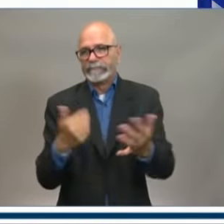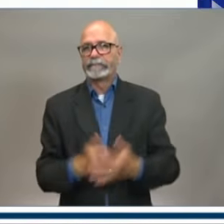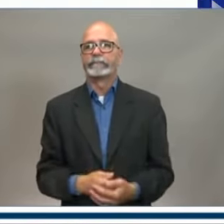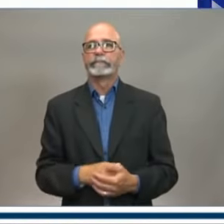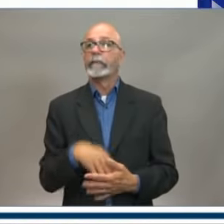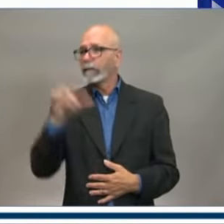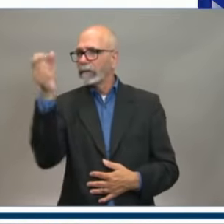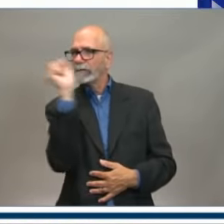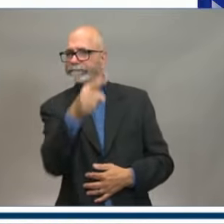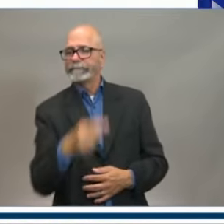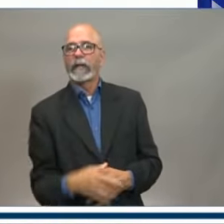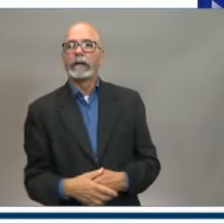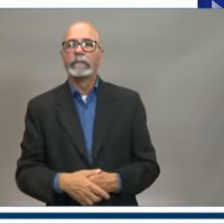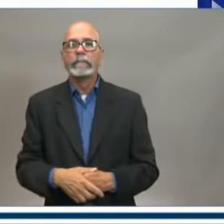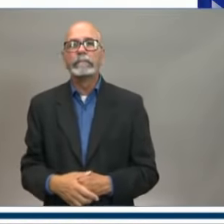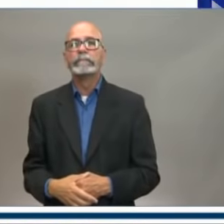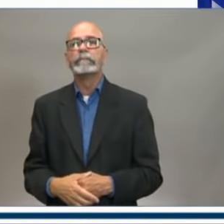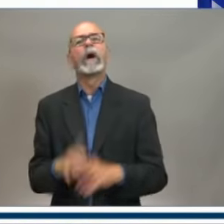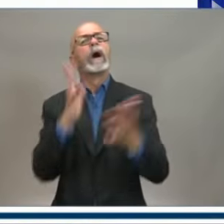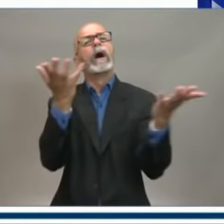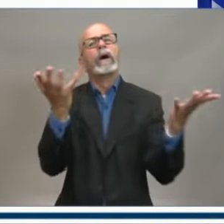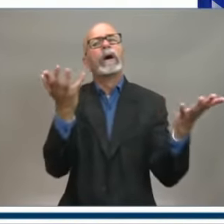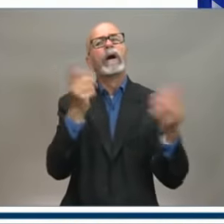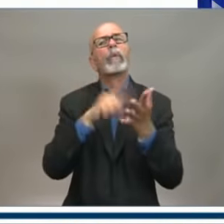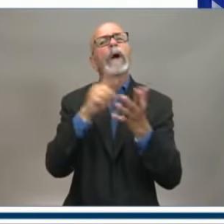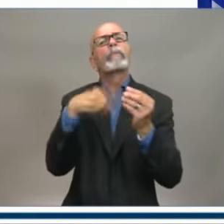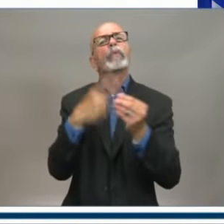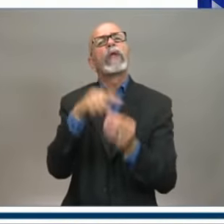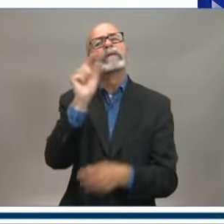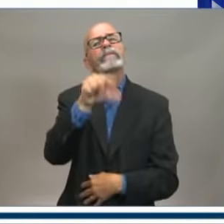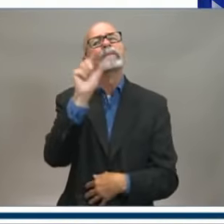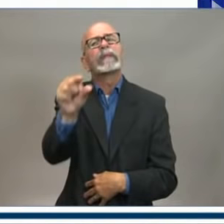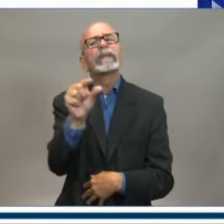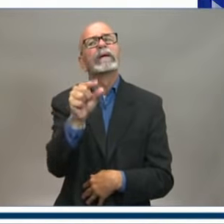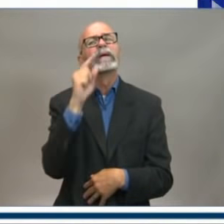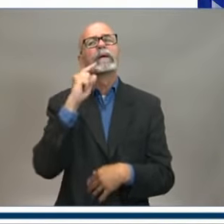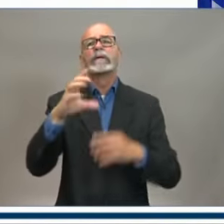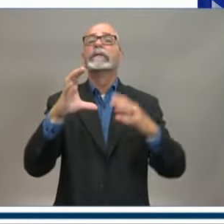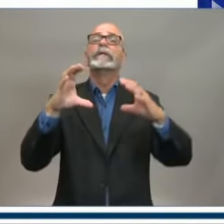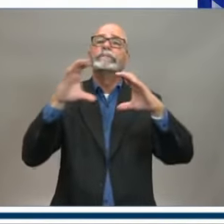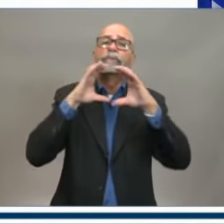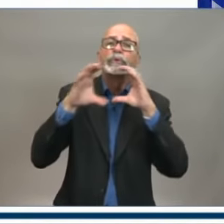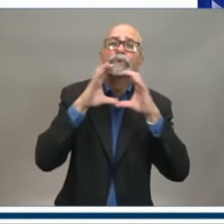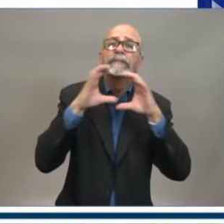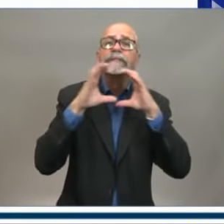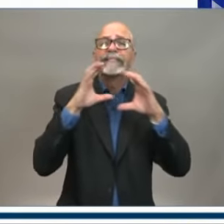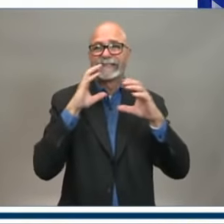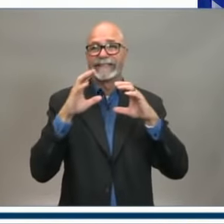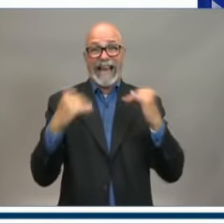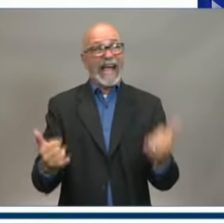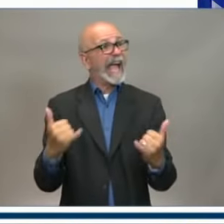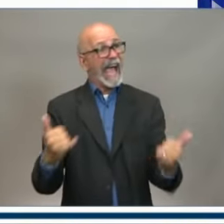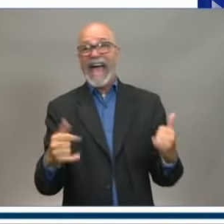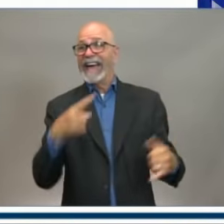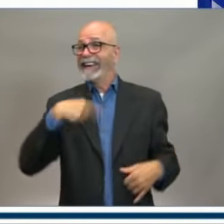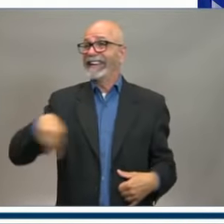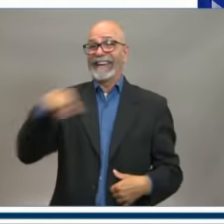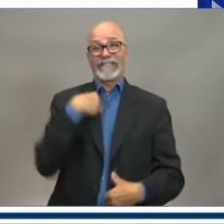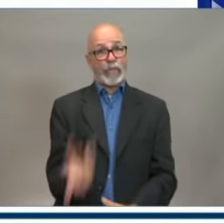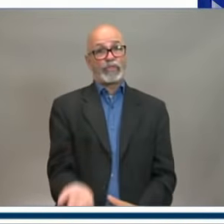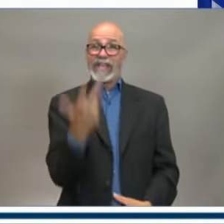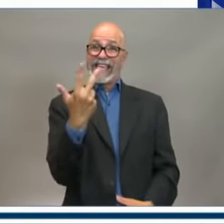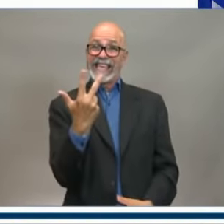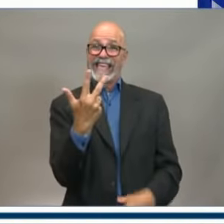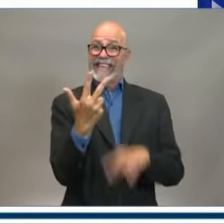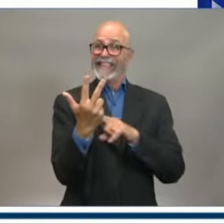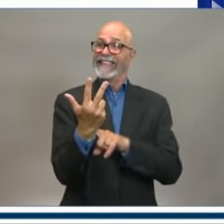adjusting the government communications plan? Do you plan to stay at 3 press conferences a week or scale back? We'll look